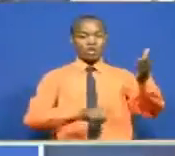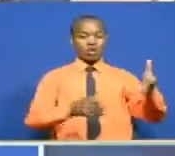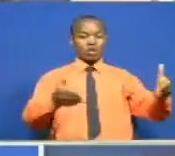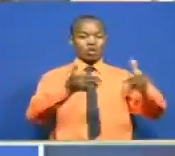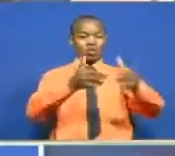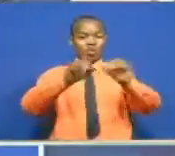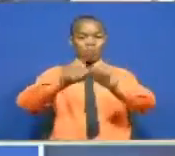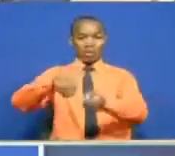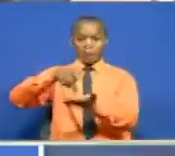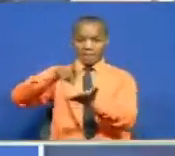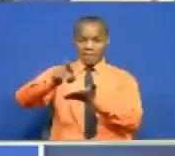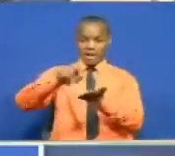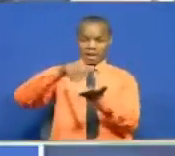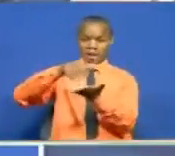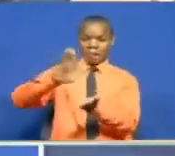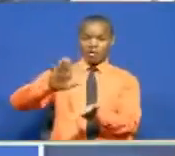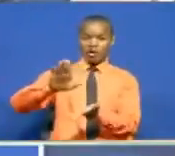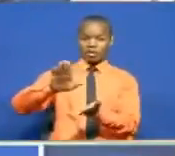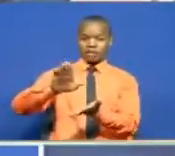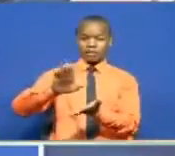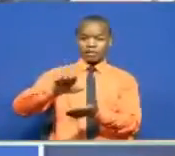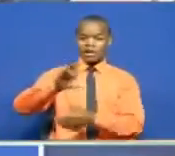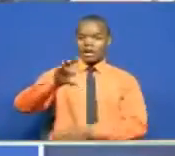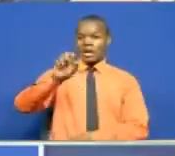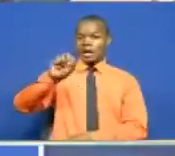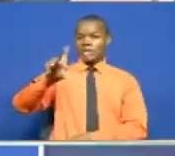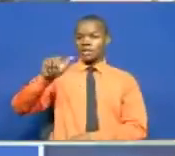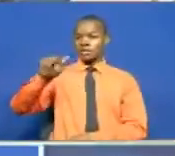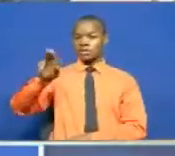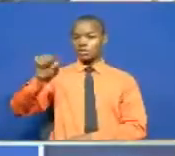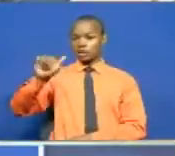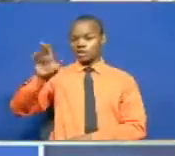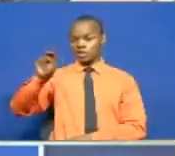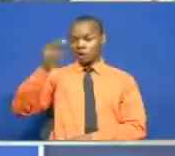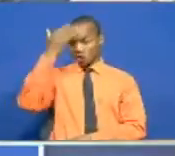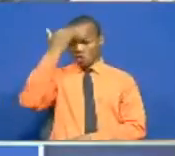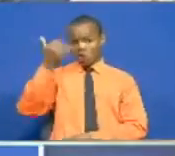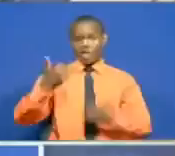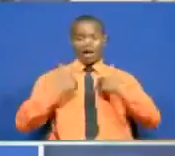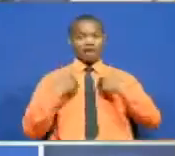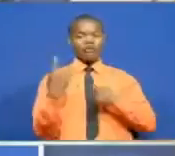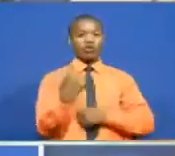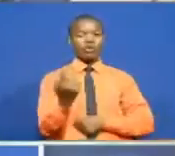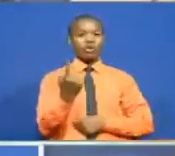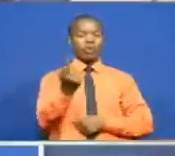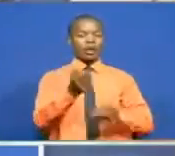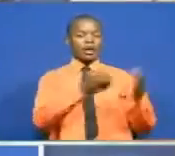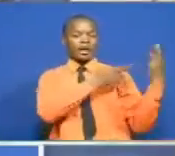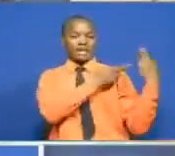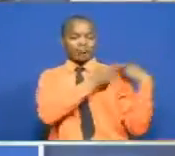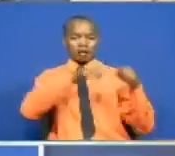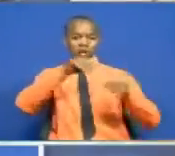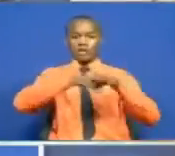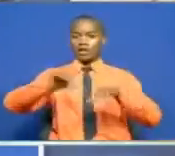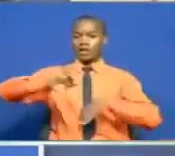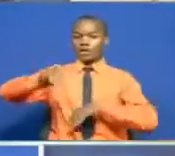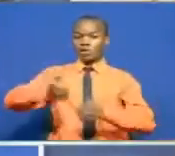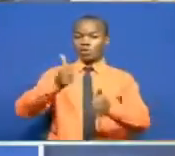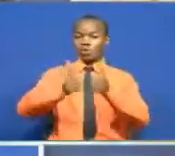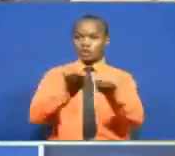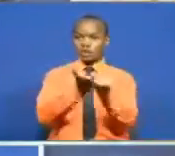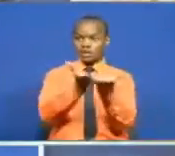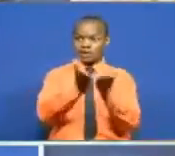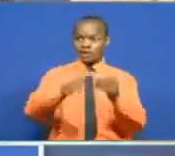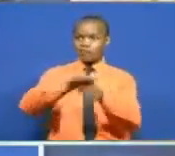more exhausters to unclog the drainage, saying currently there is only one exhauster owned by the county that serves the entire